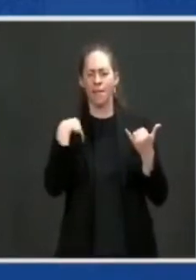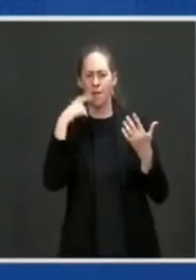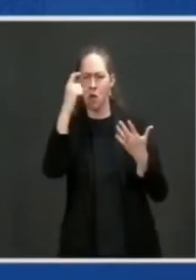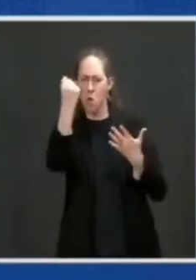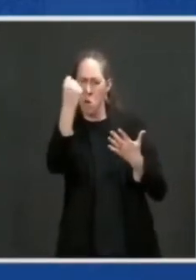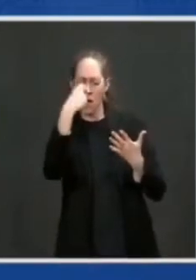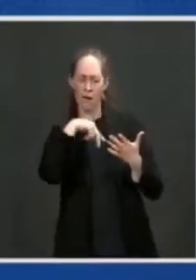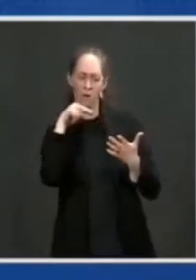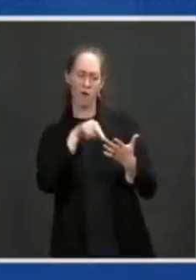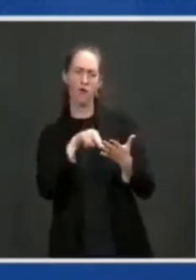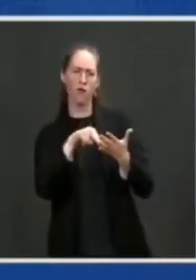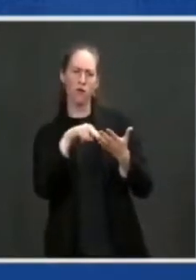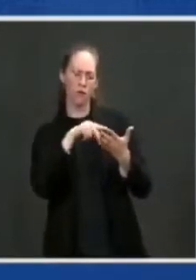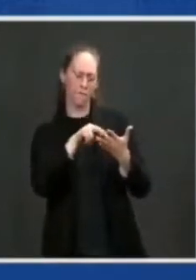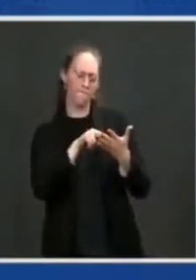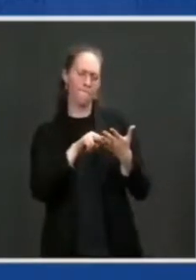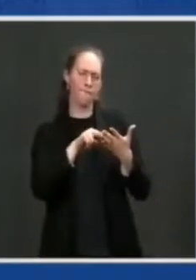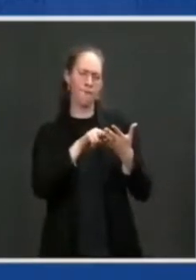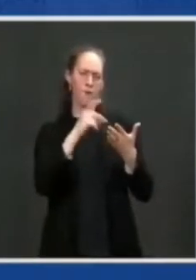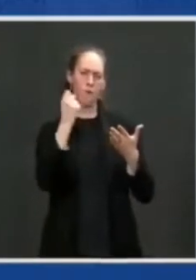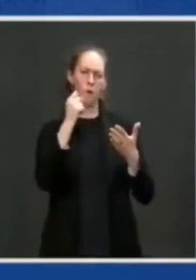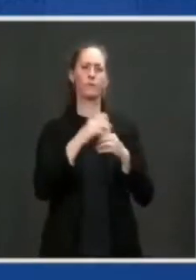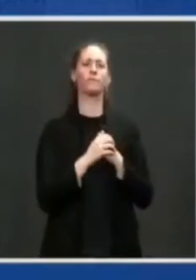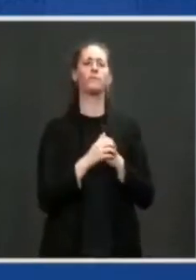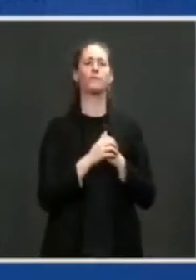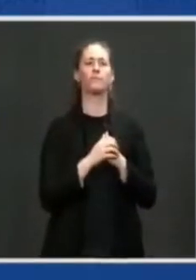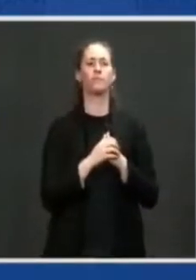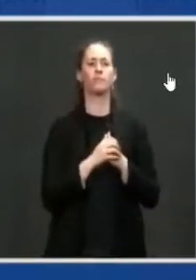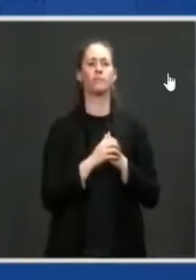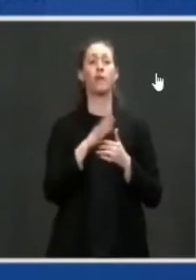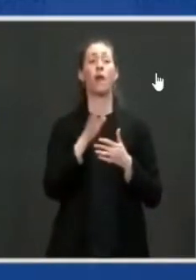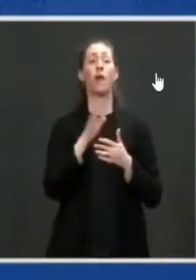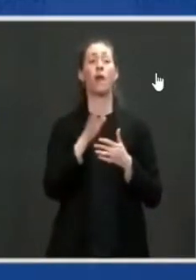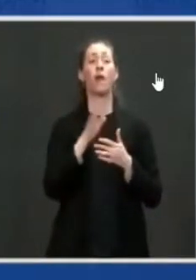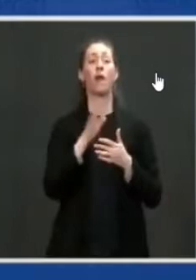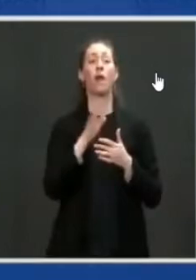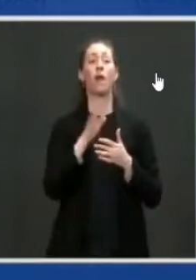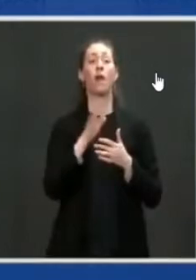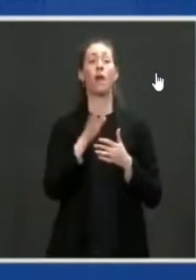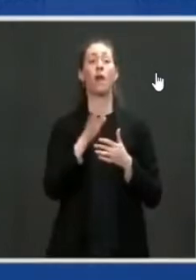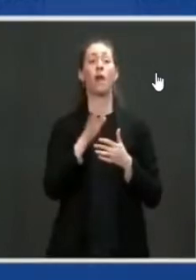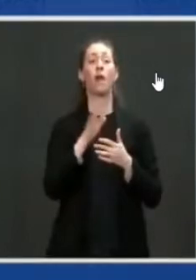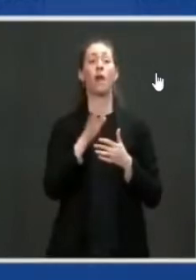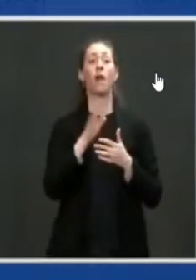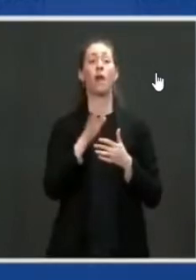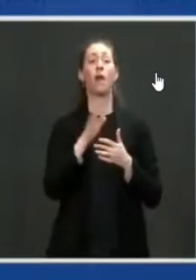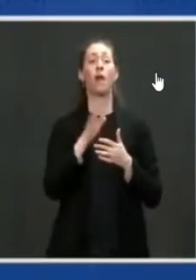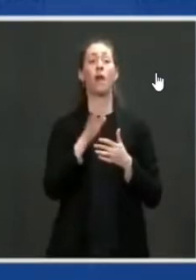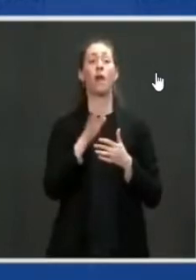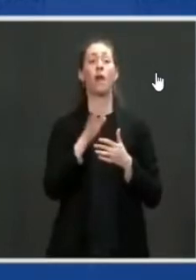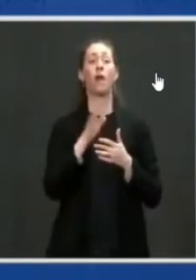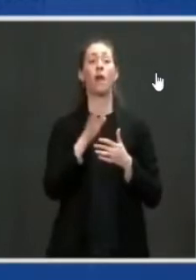Sorry. Oh, Sing Min, it's Kim. So remember